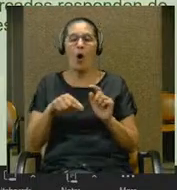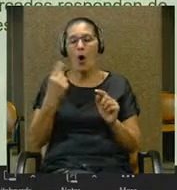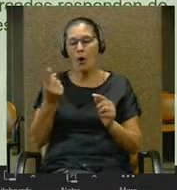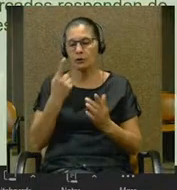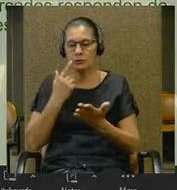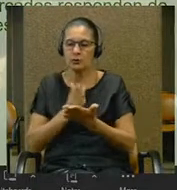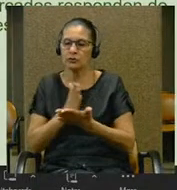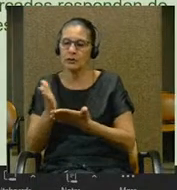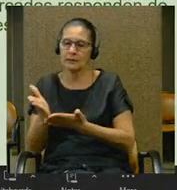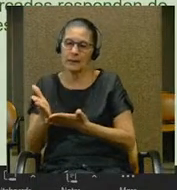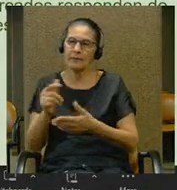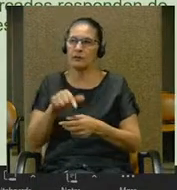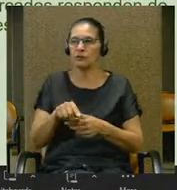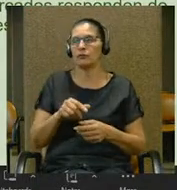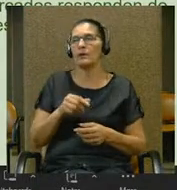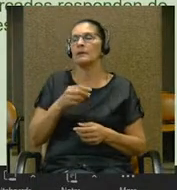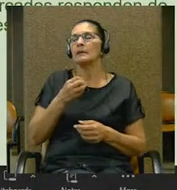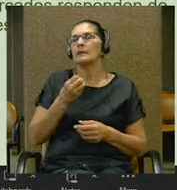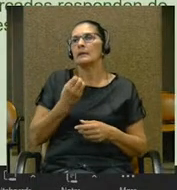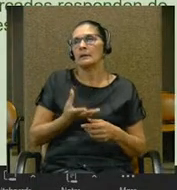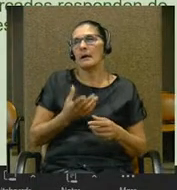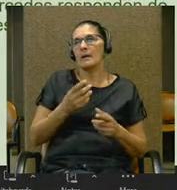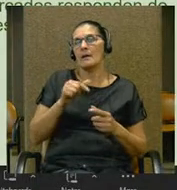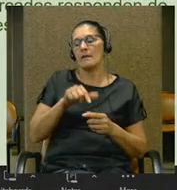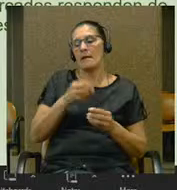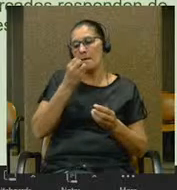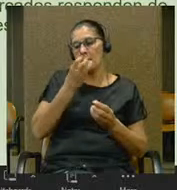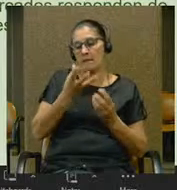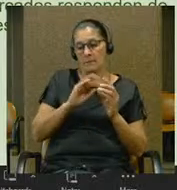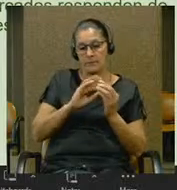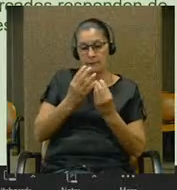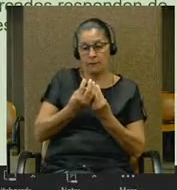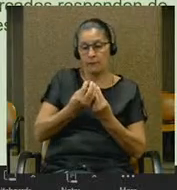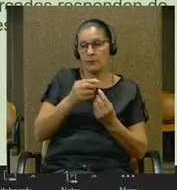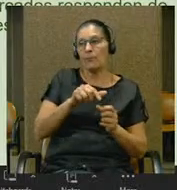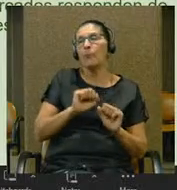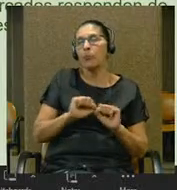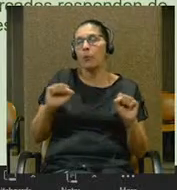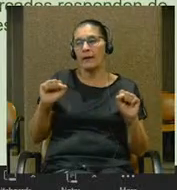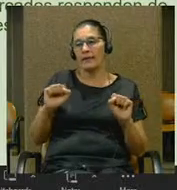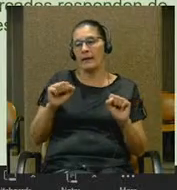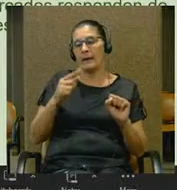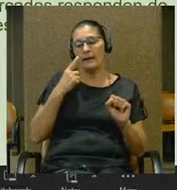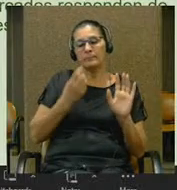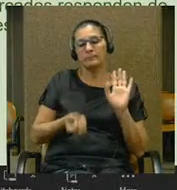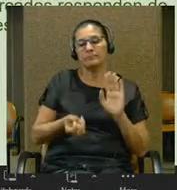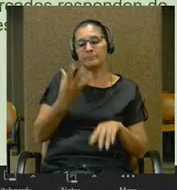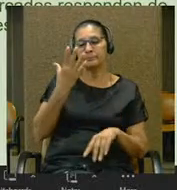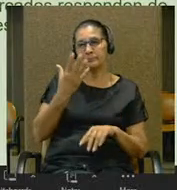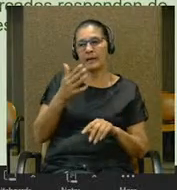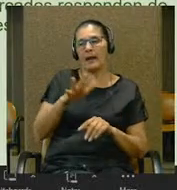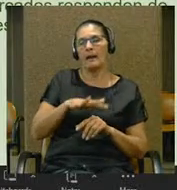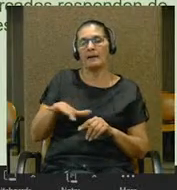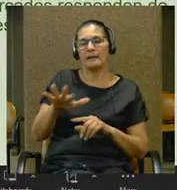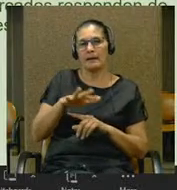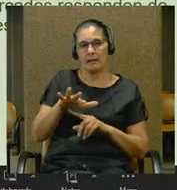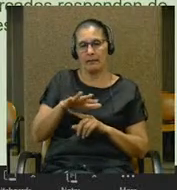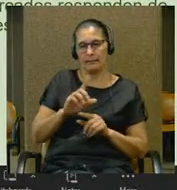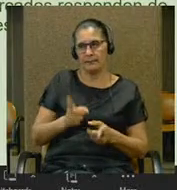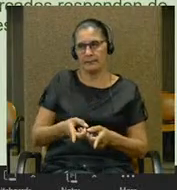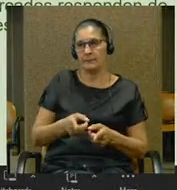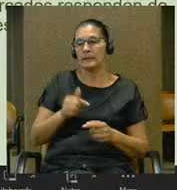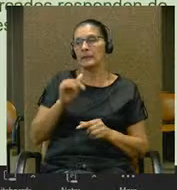other possible ways through which the synthetic opioids could appear in the